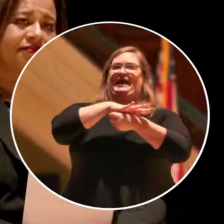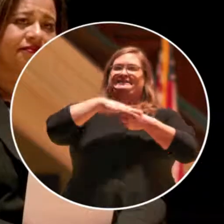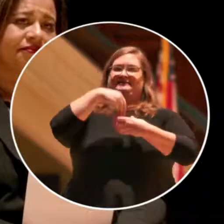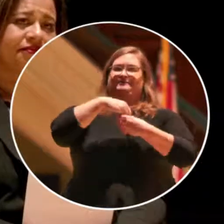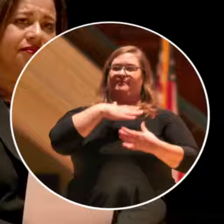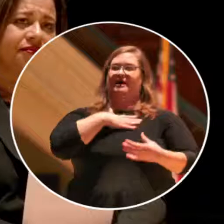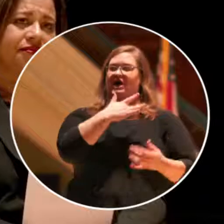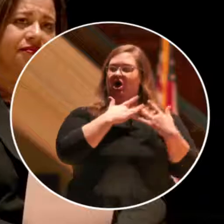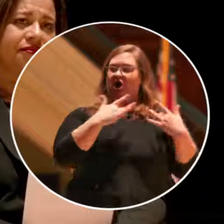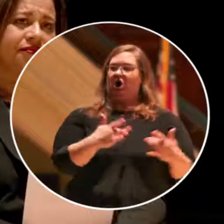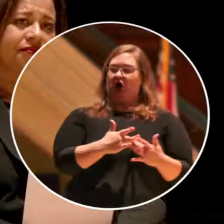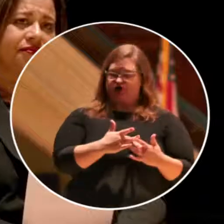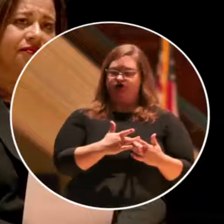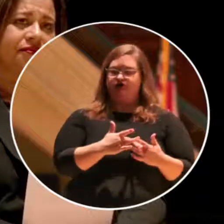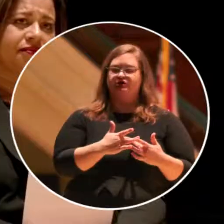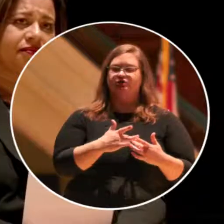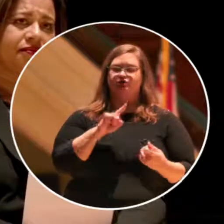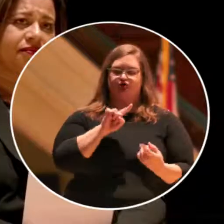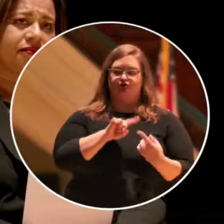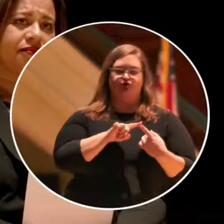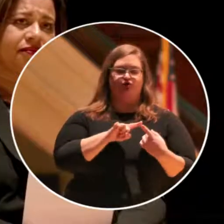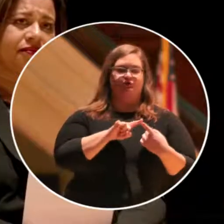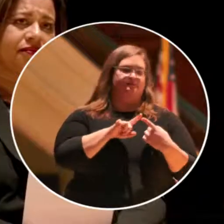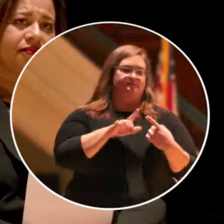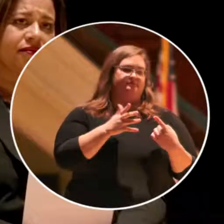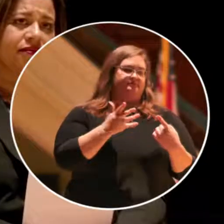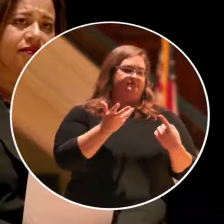That love seems more manageable to me.